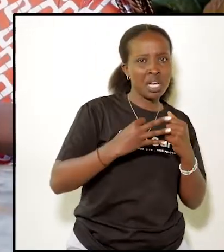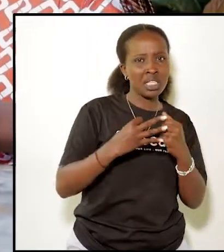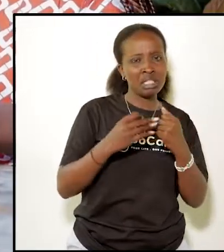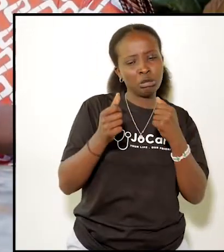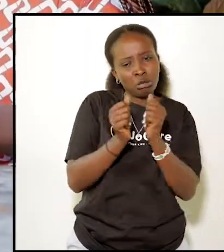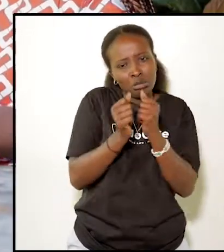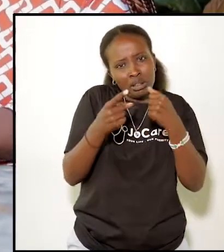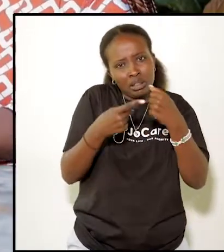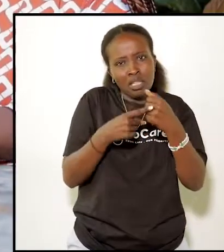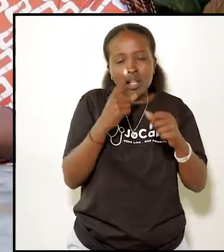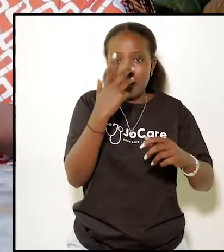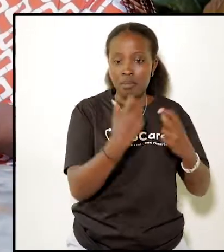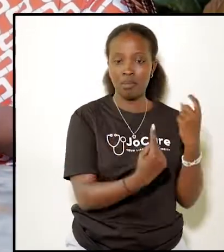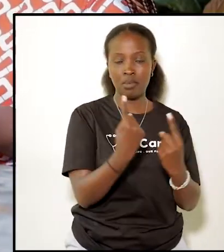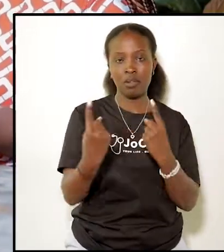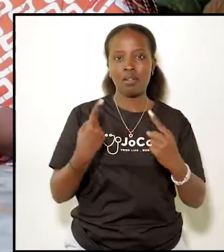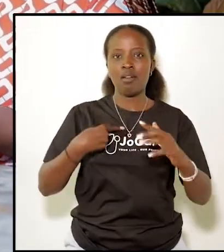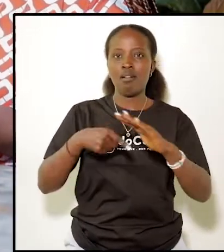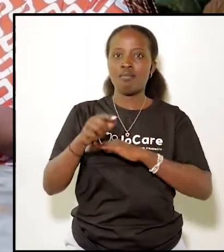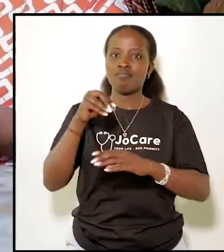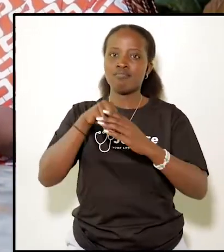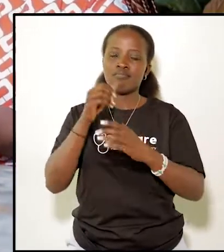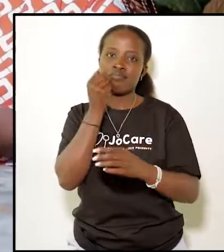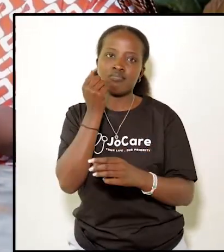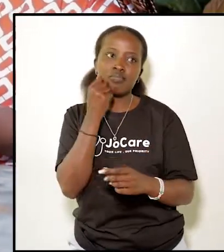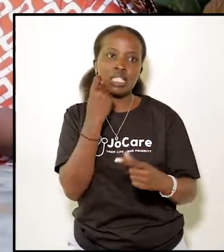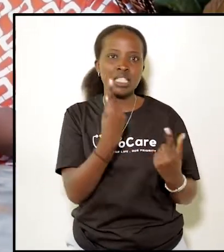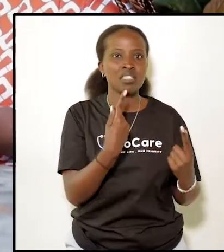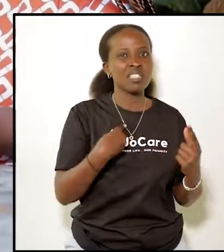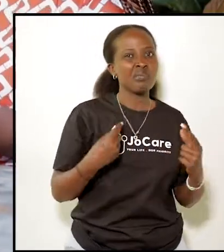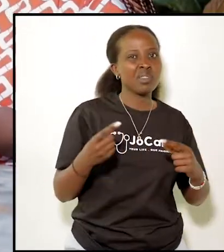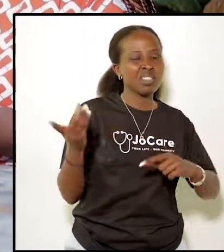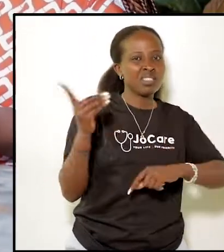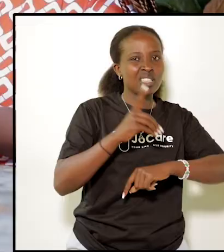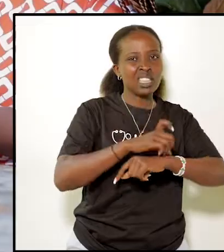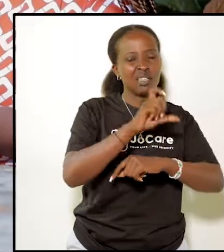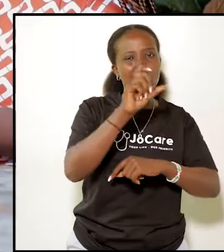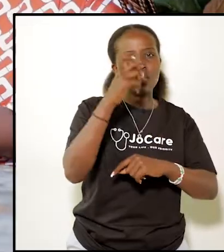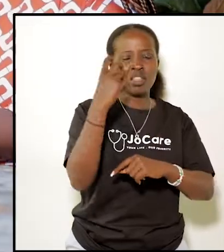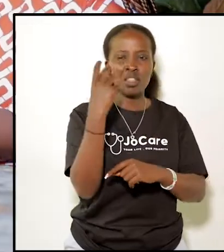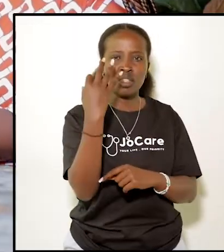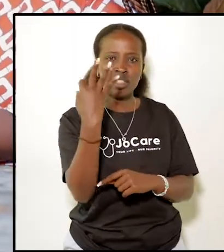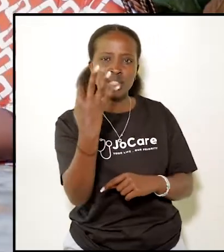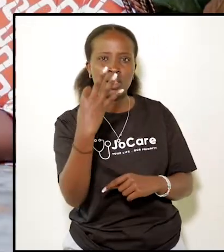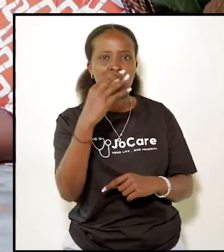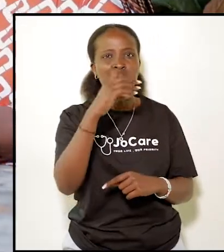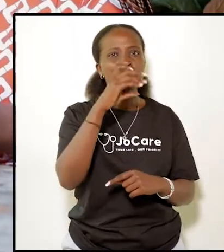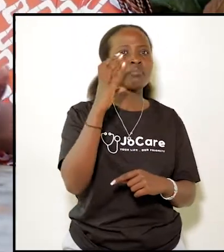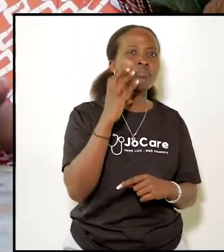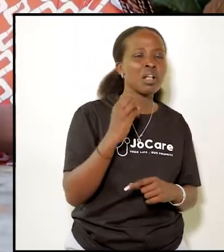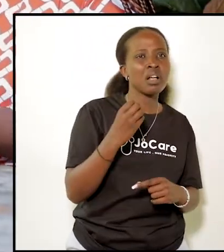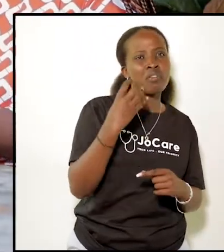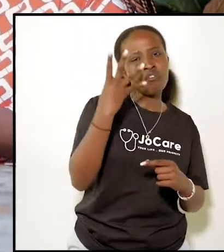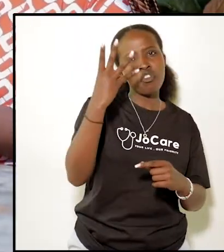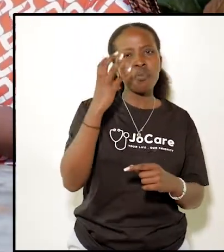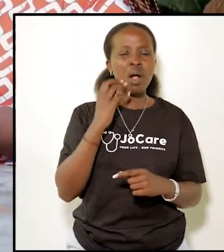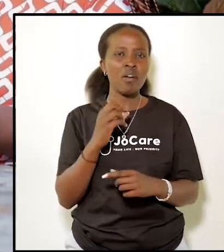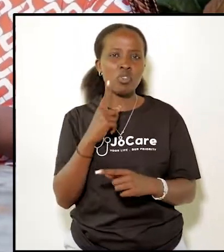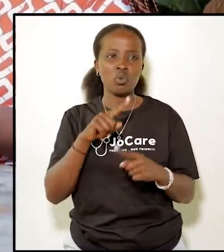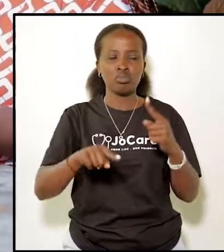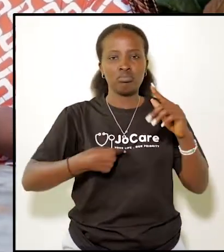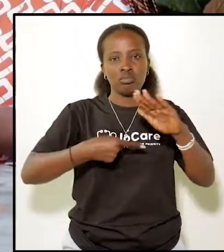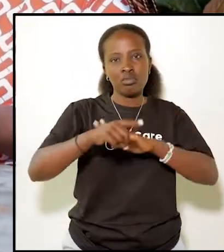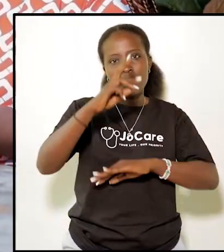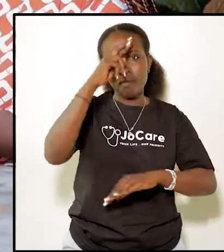49 days, 60 days. Some people even get menstruation once in 3 months, 4 months. So that's when we say